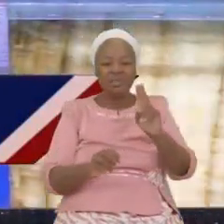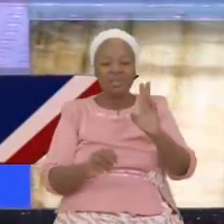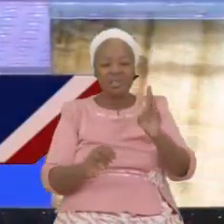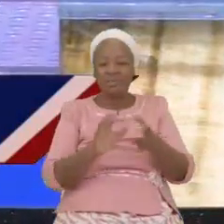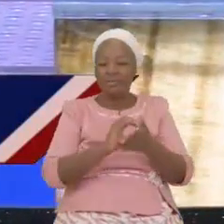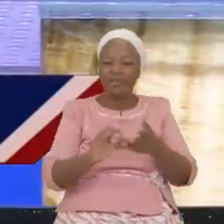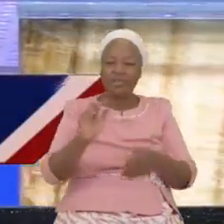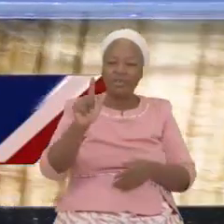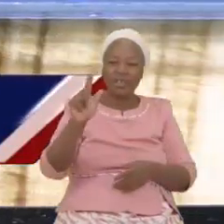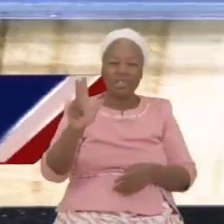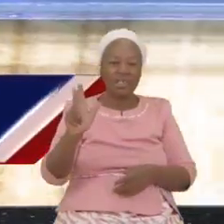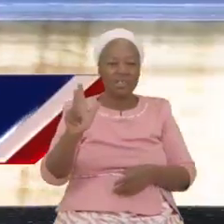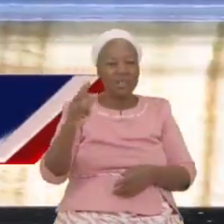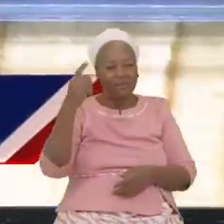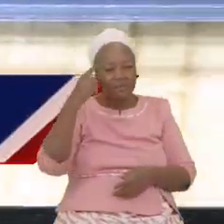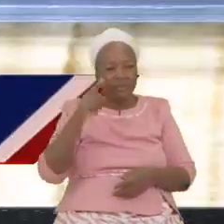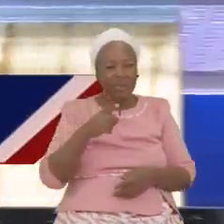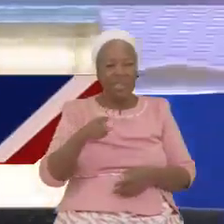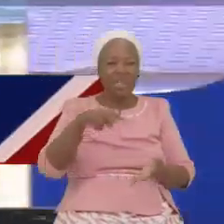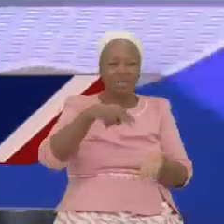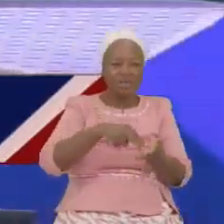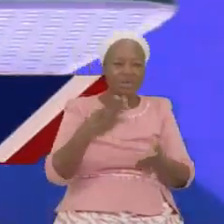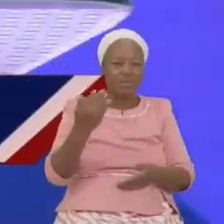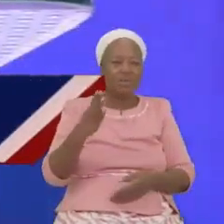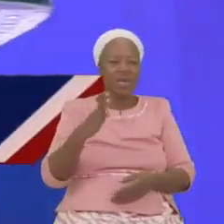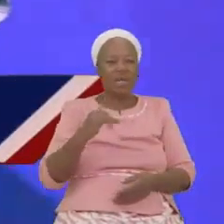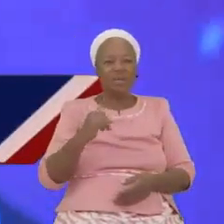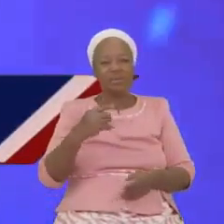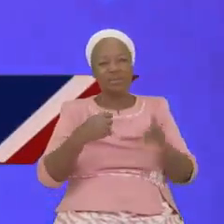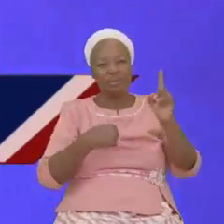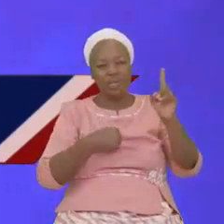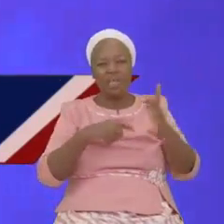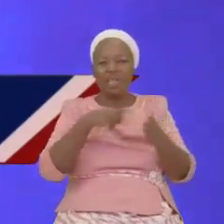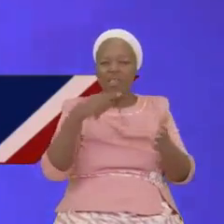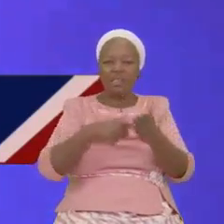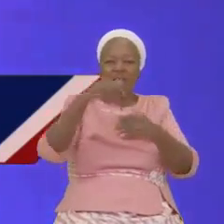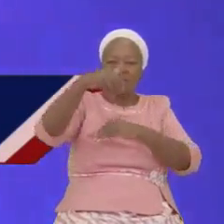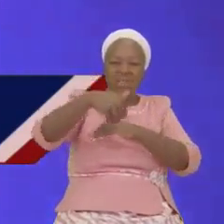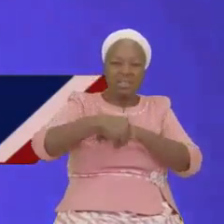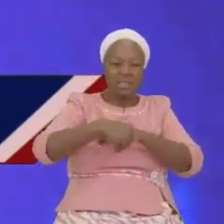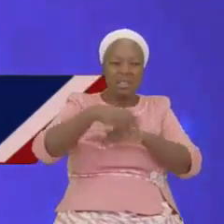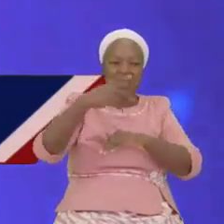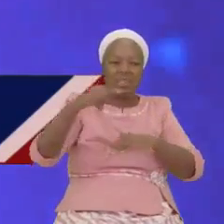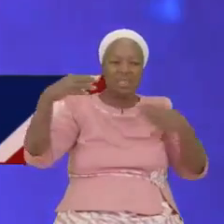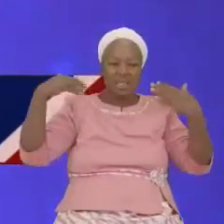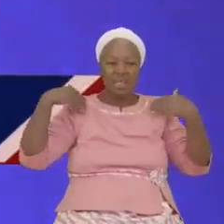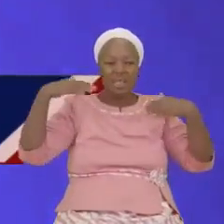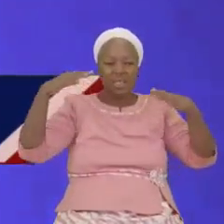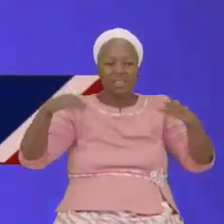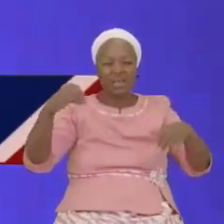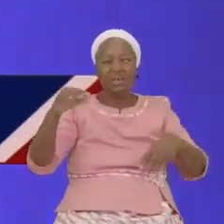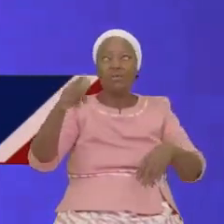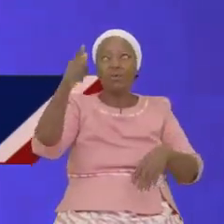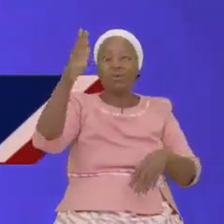verse 23, for there stood by me this night the angel